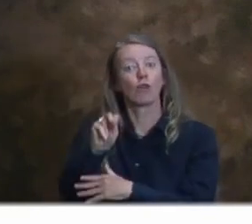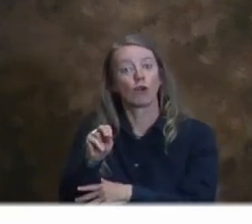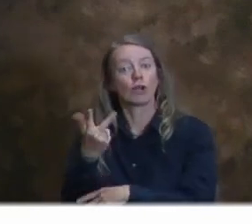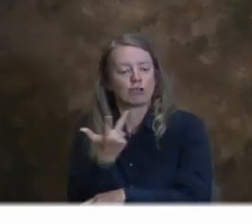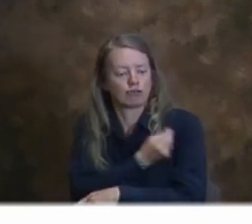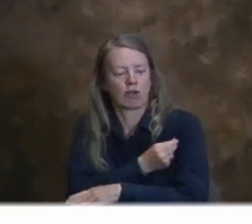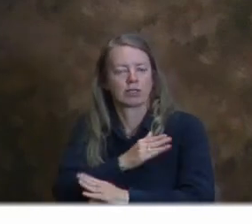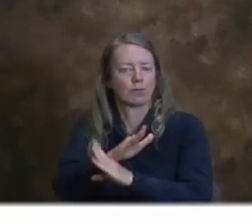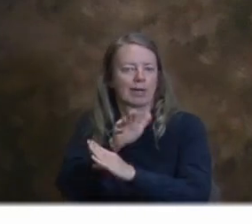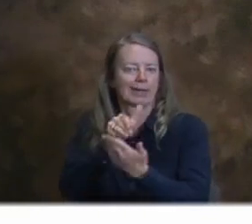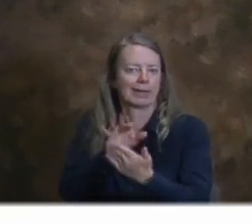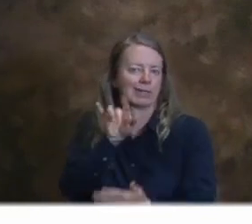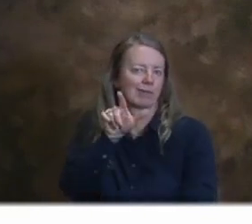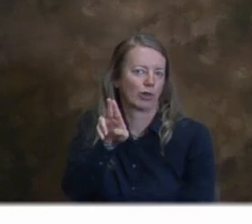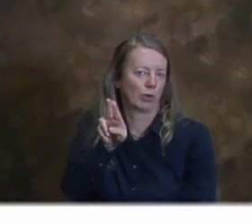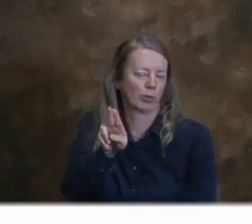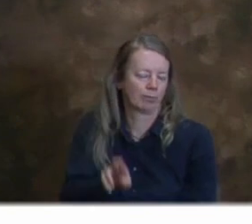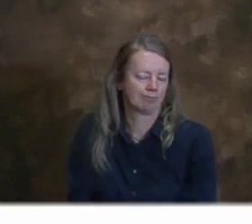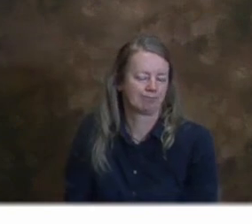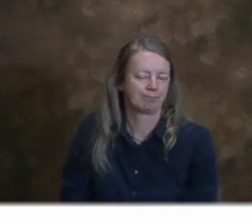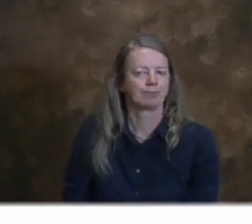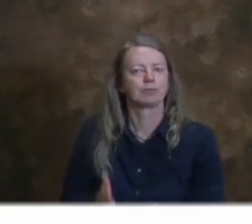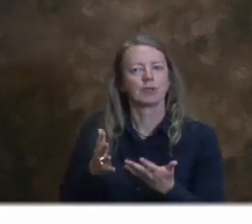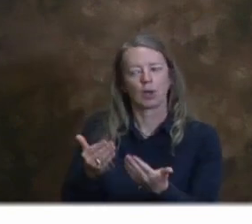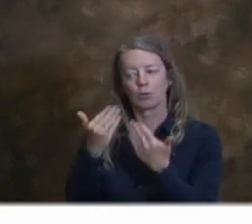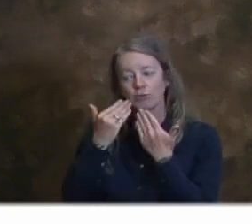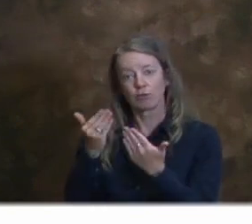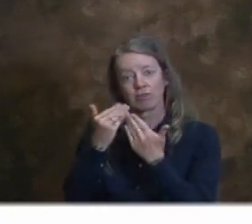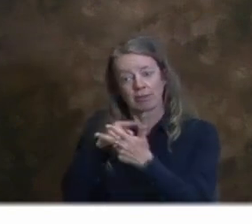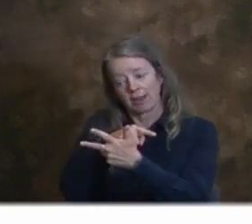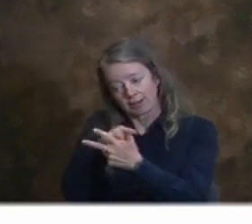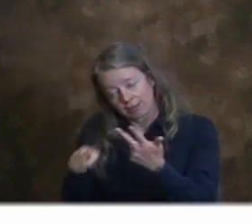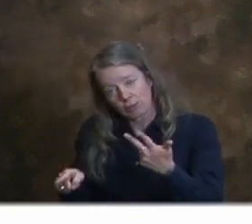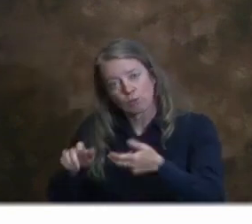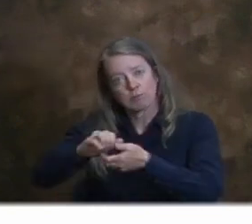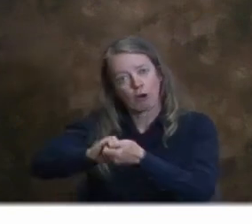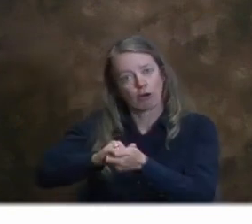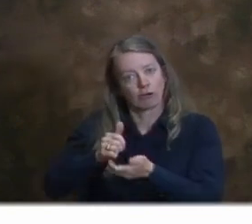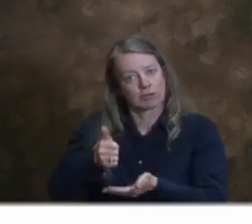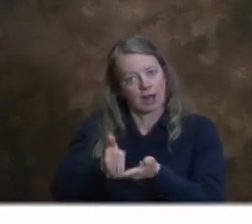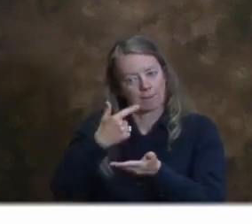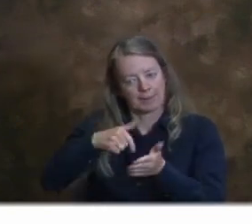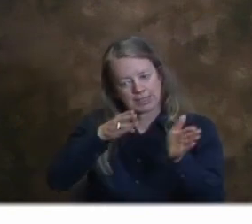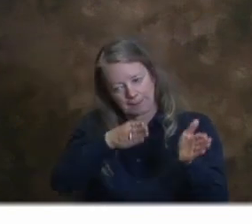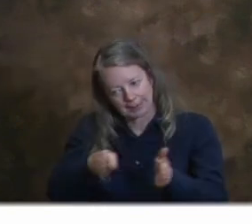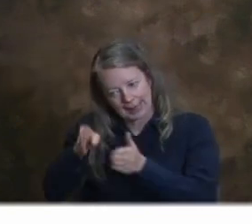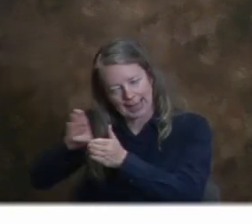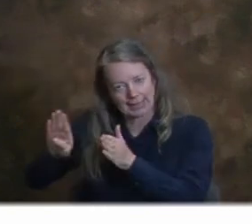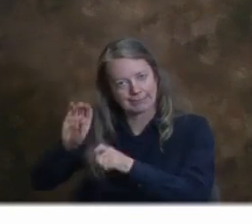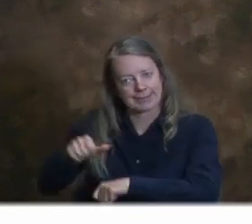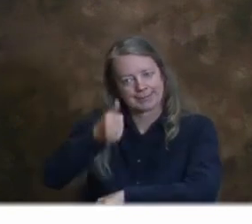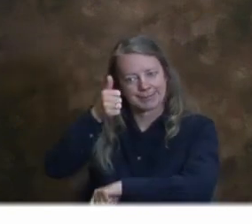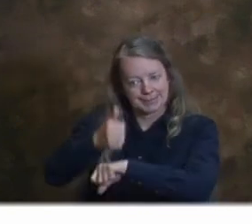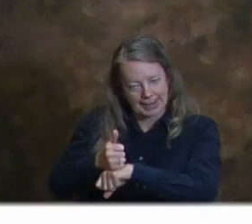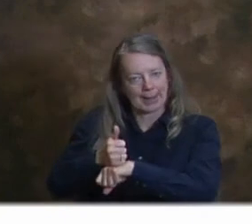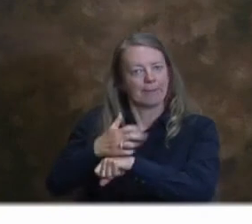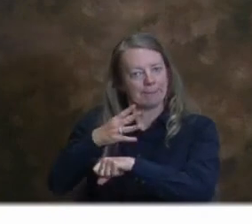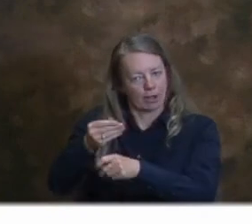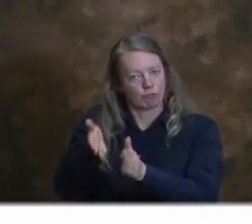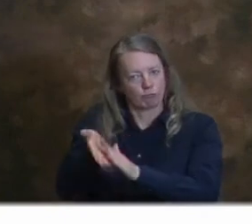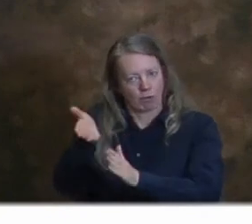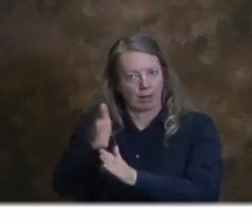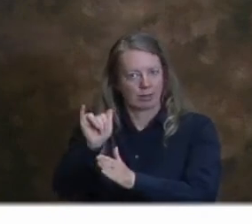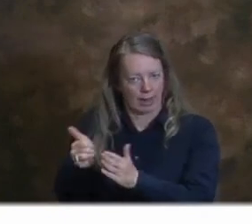vaccines being administered. So I want to thank all of our partners involved in the planning and implementation and execution of that